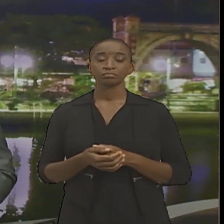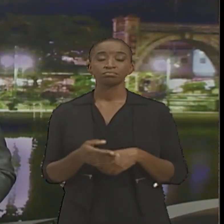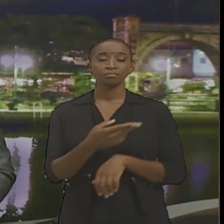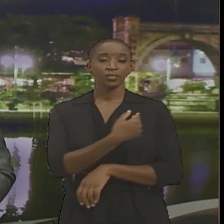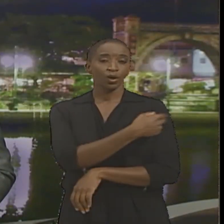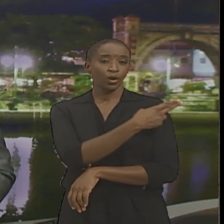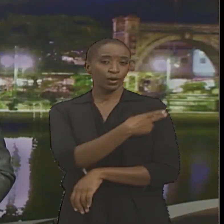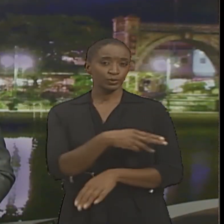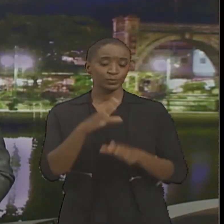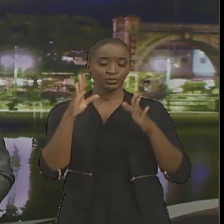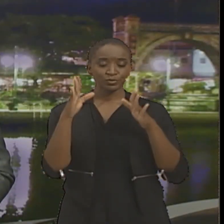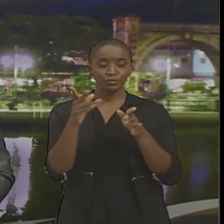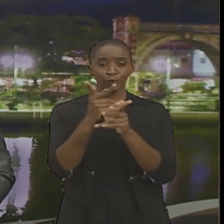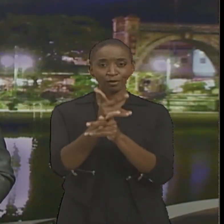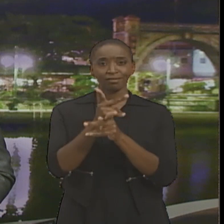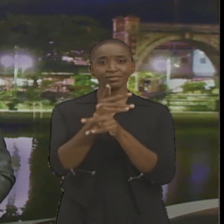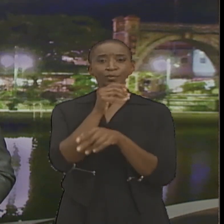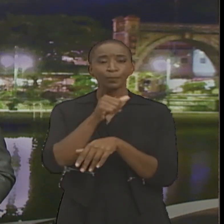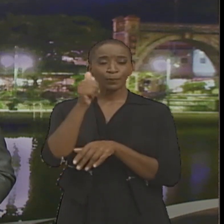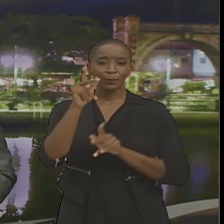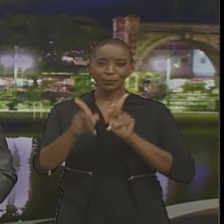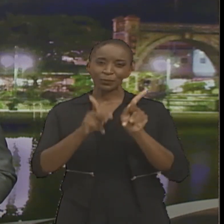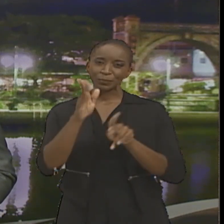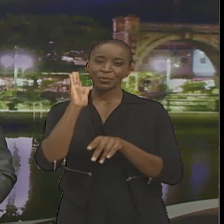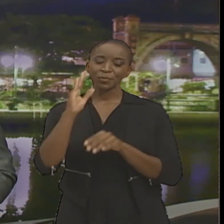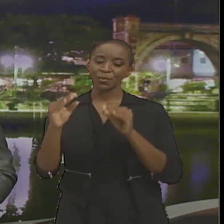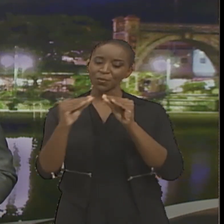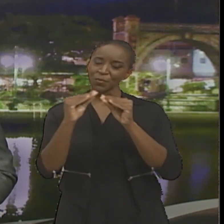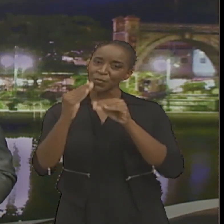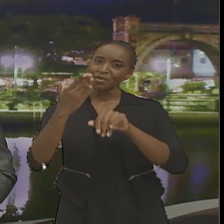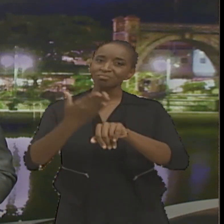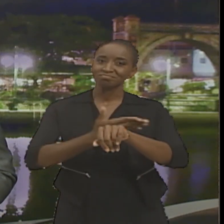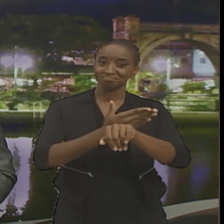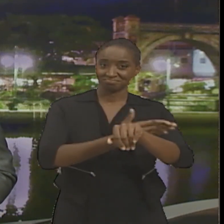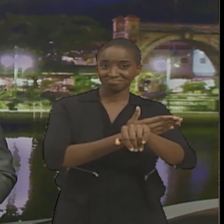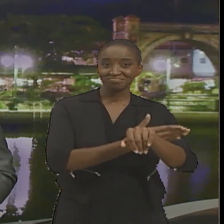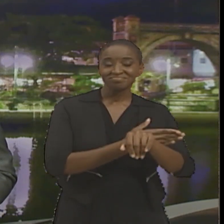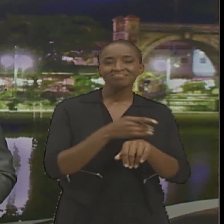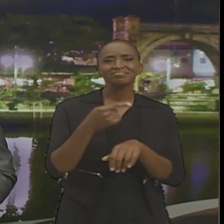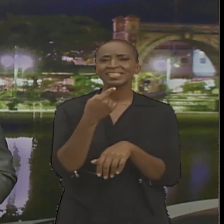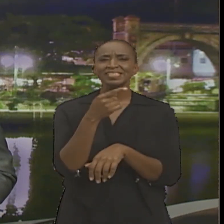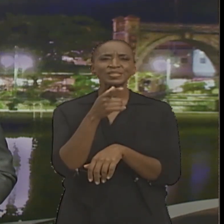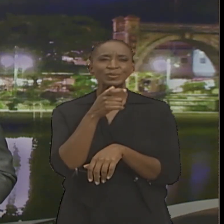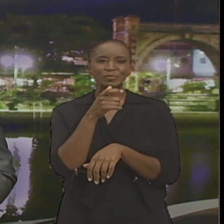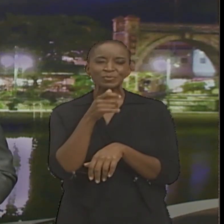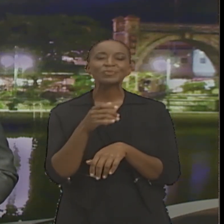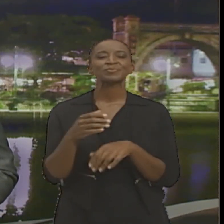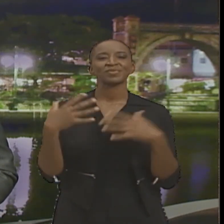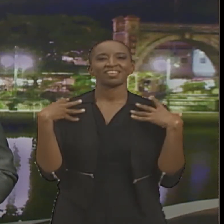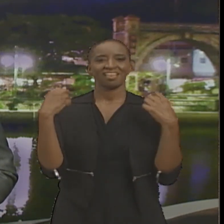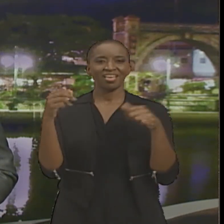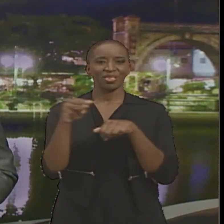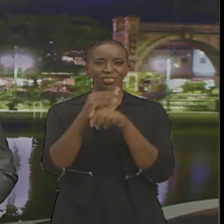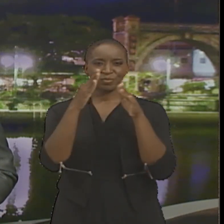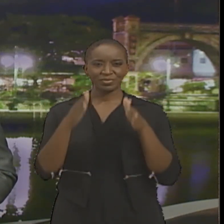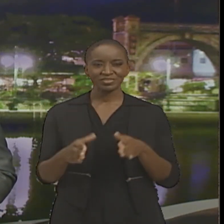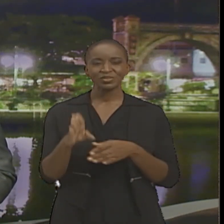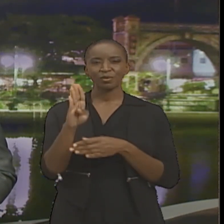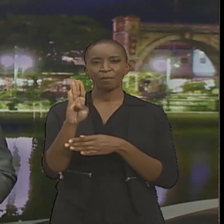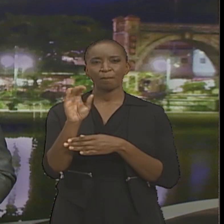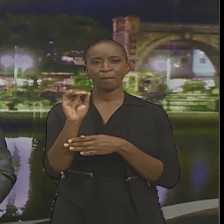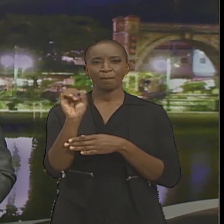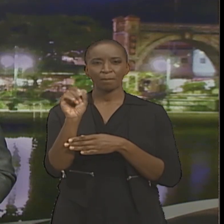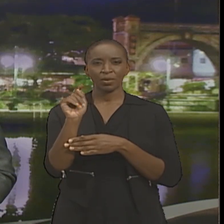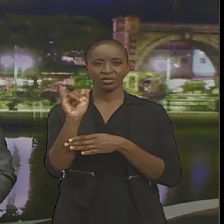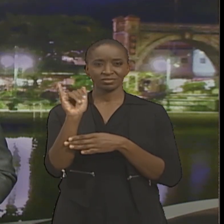More upgrades are coming at the Geriatric Hospital. That's the word from Health Minister Lieutenant Colonel Jeffrey Bostic. He was speaking at the official